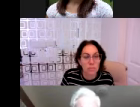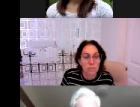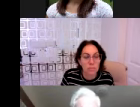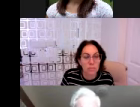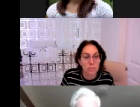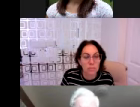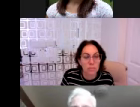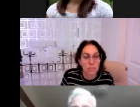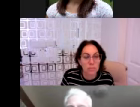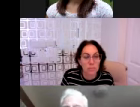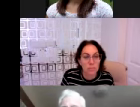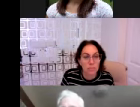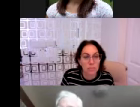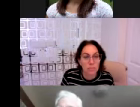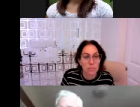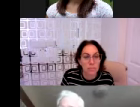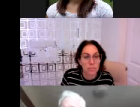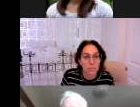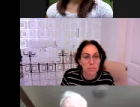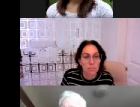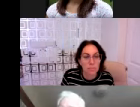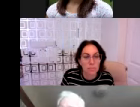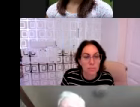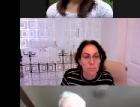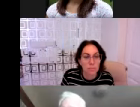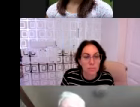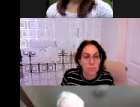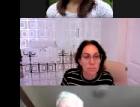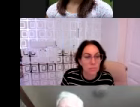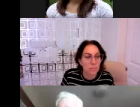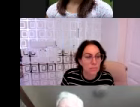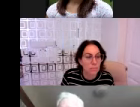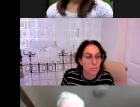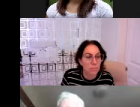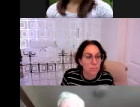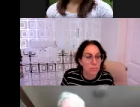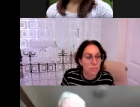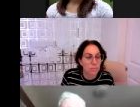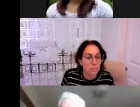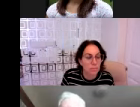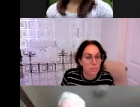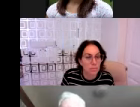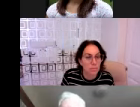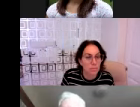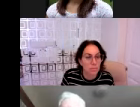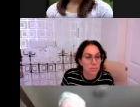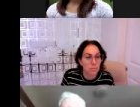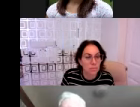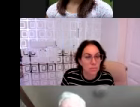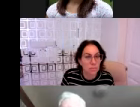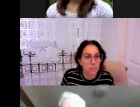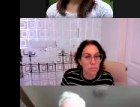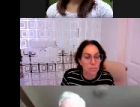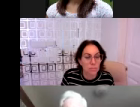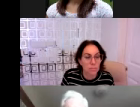almost down to the noise in the measurements, these two highly different pathways in the brain are showing very